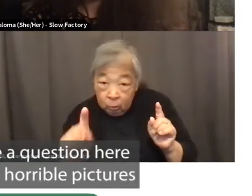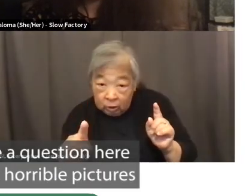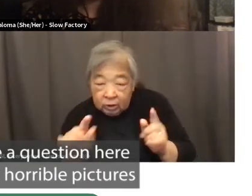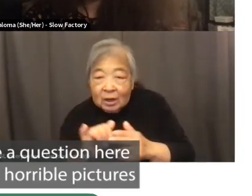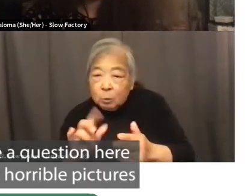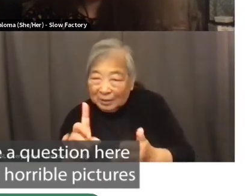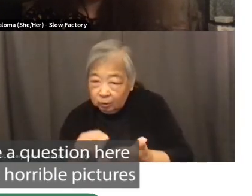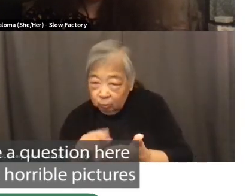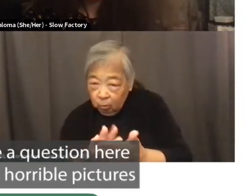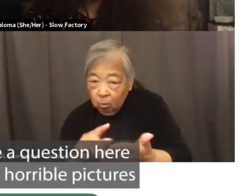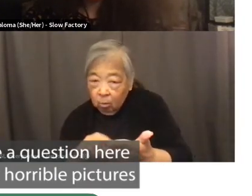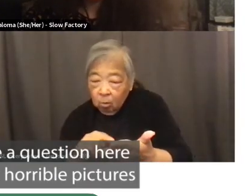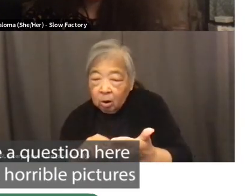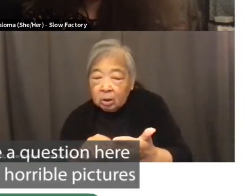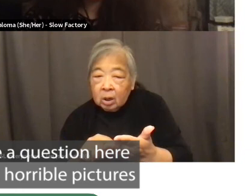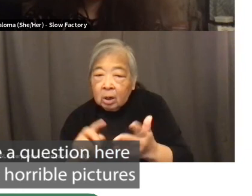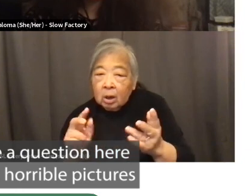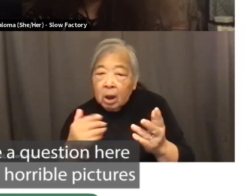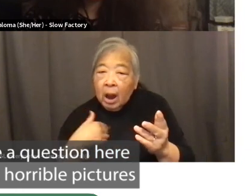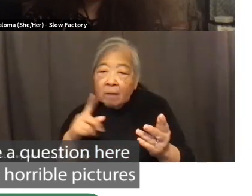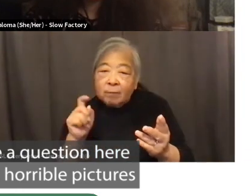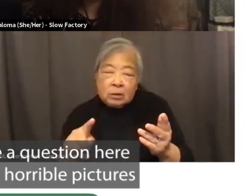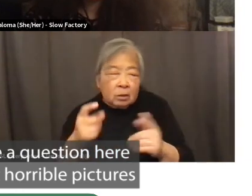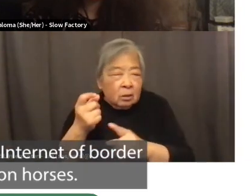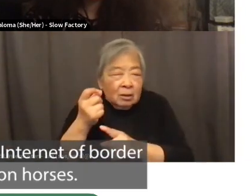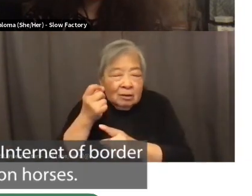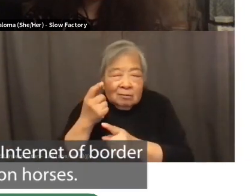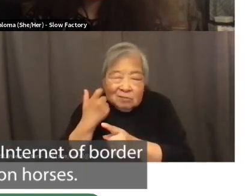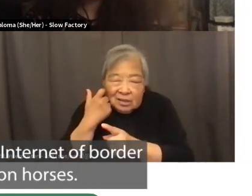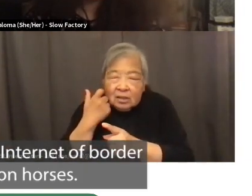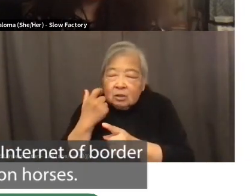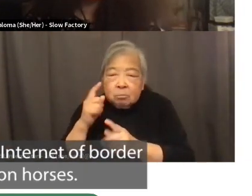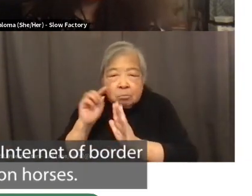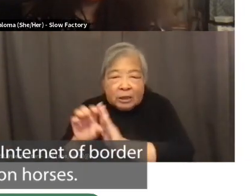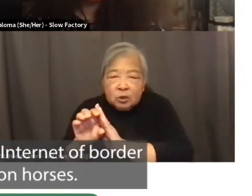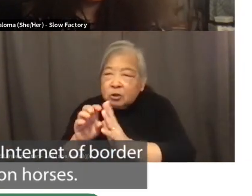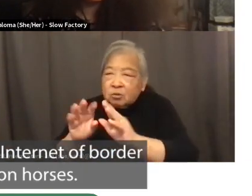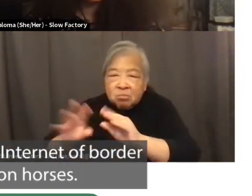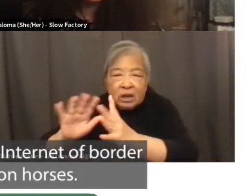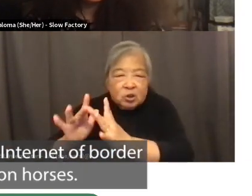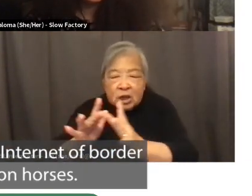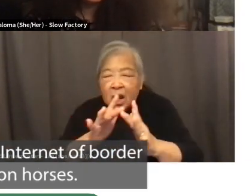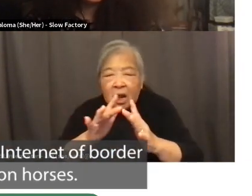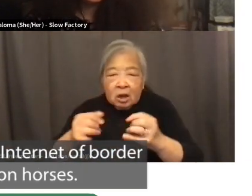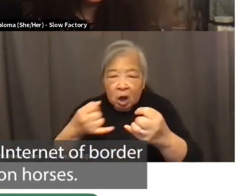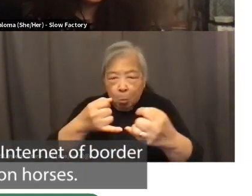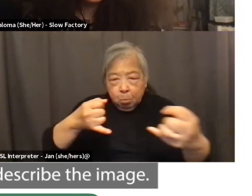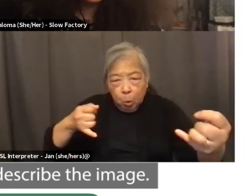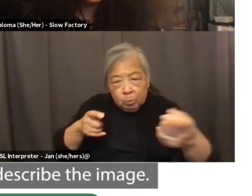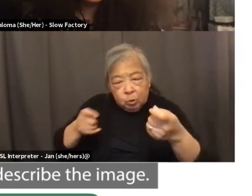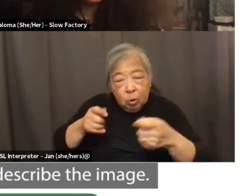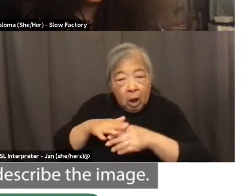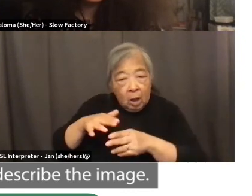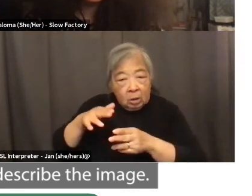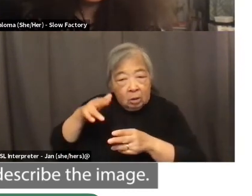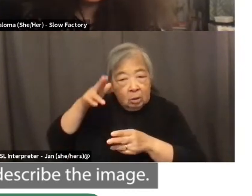that was, I have a question here. With the recent horrible pictures going on the internet of border patrols on horses, I'm not going